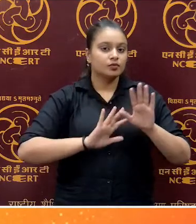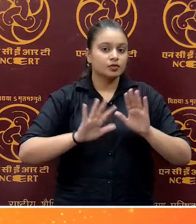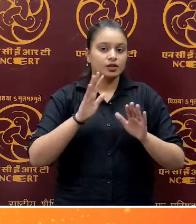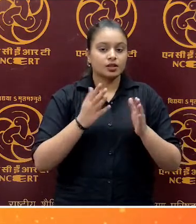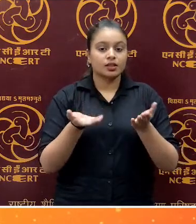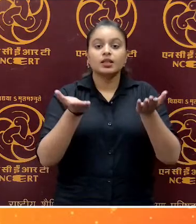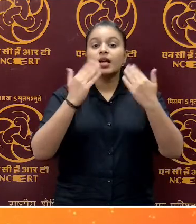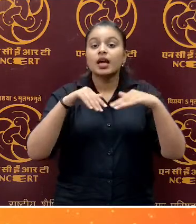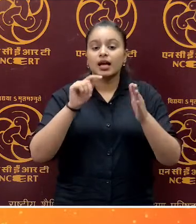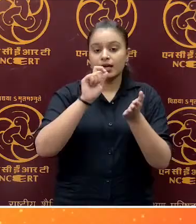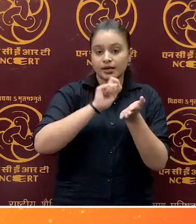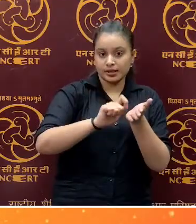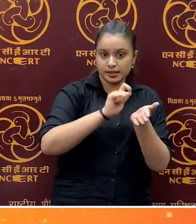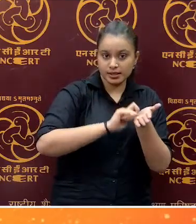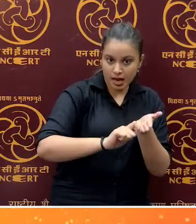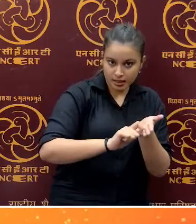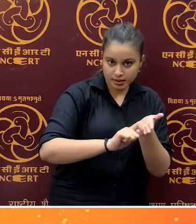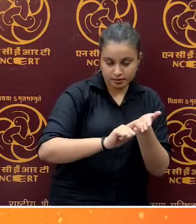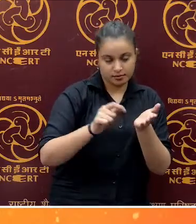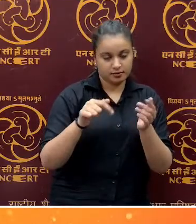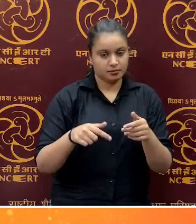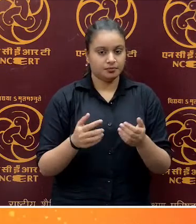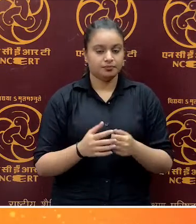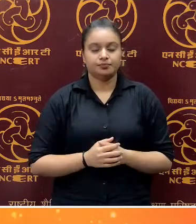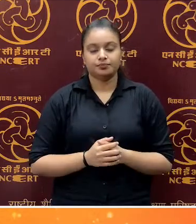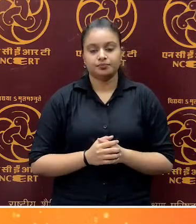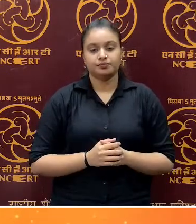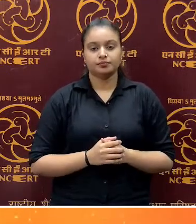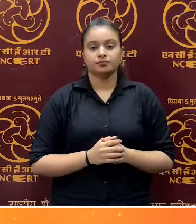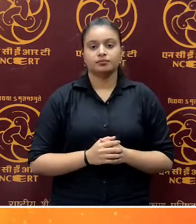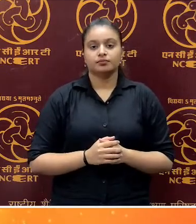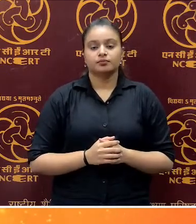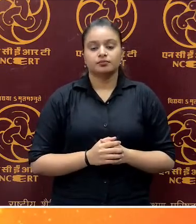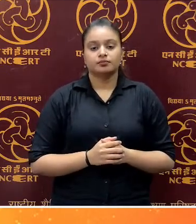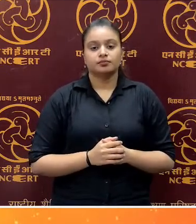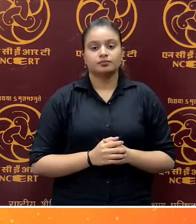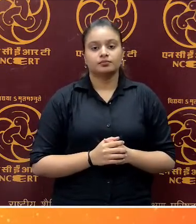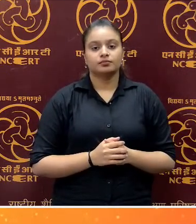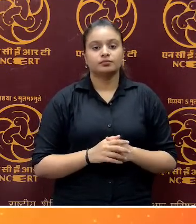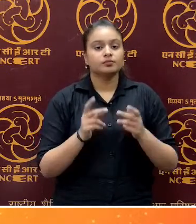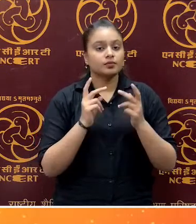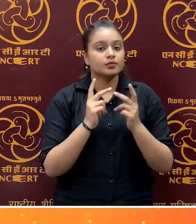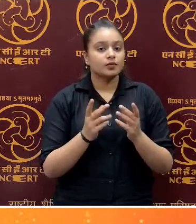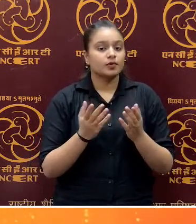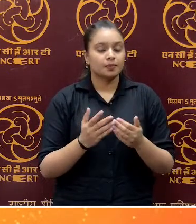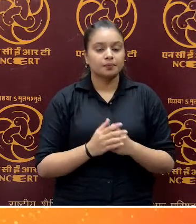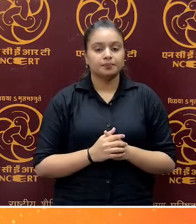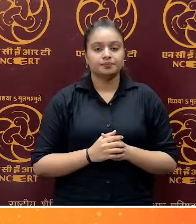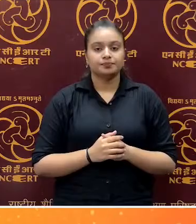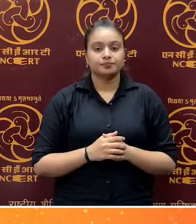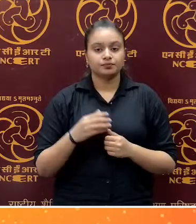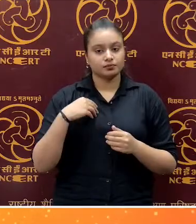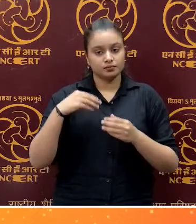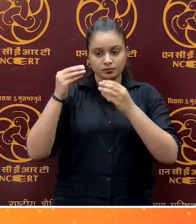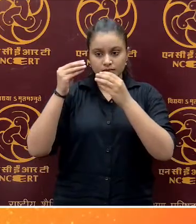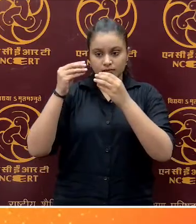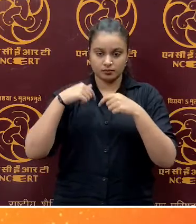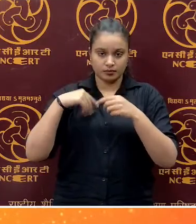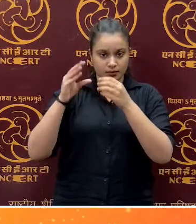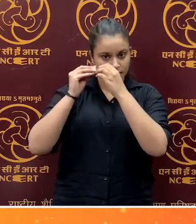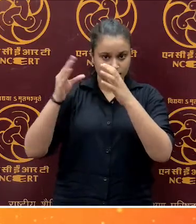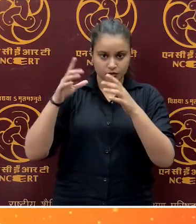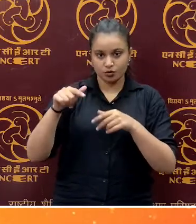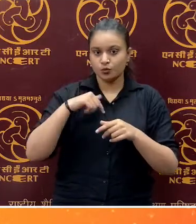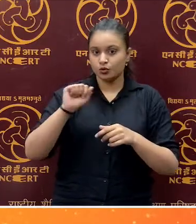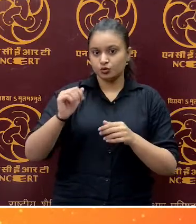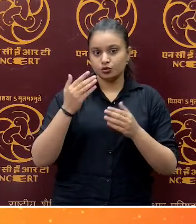Write. So after speaking, it's the time to write something. Absolutely. Okay. So let's see. Harpreet, I'm assuming you are the student here. Okay,